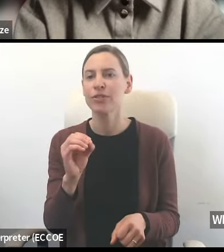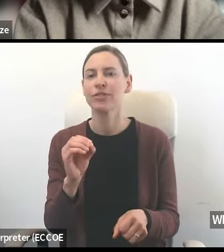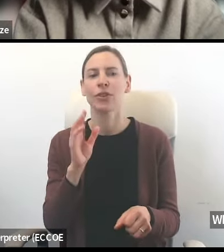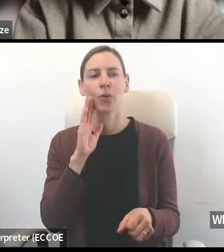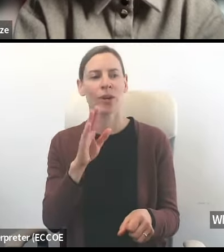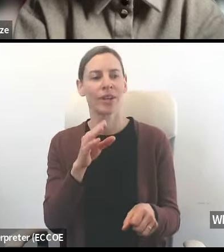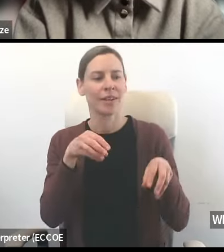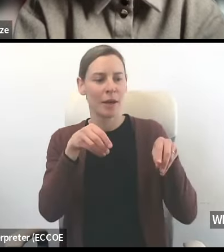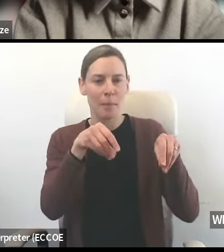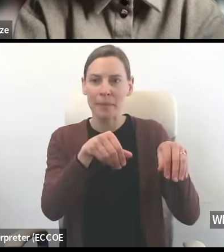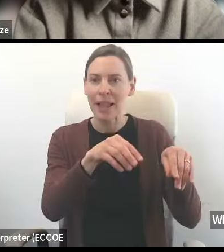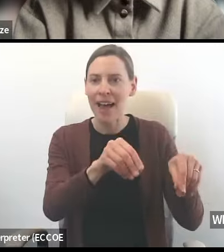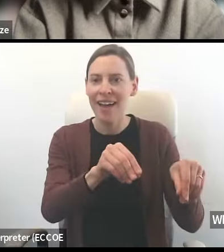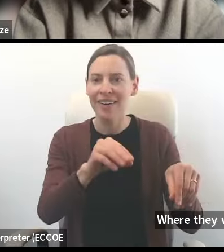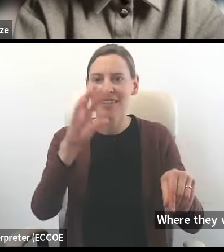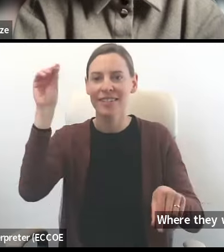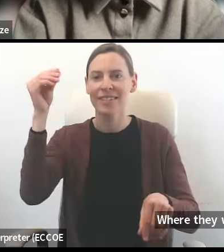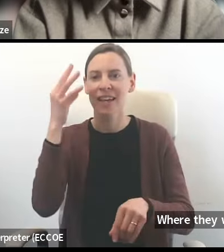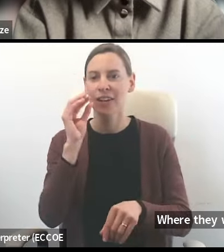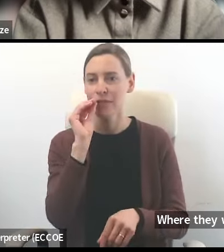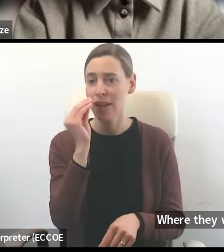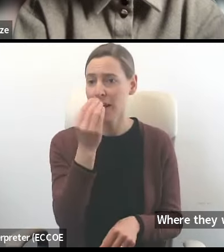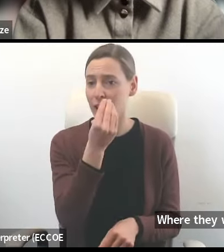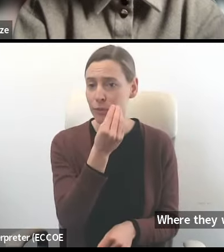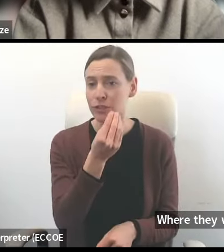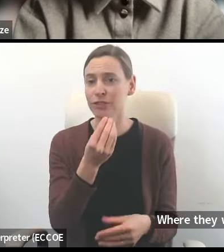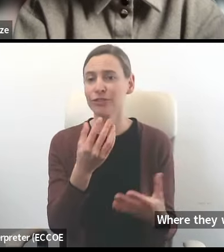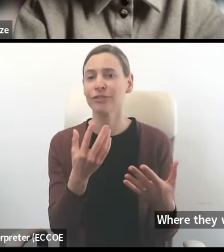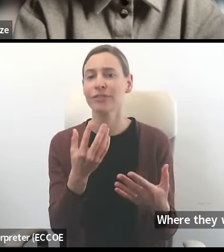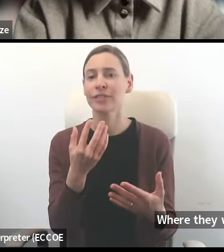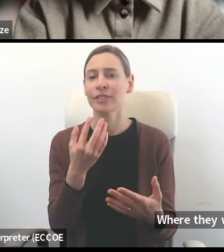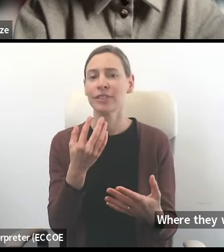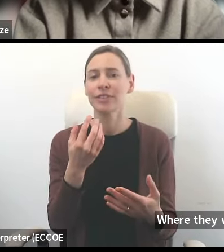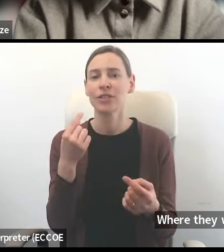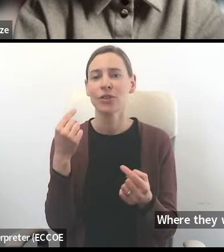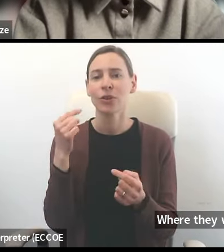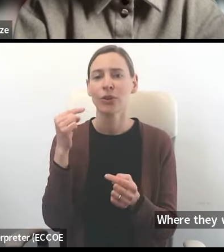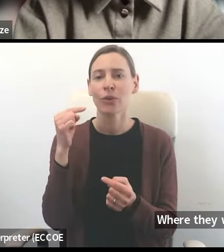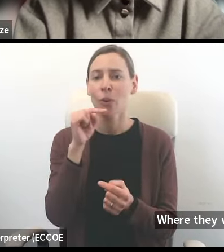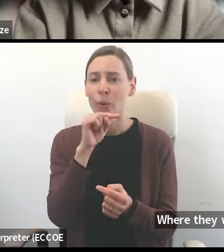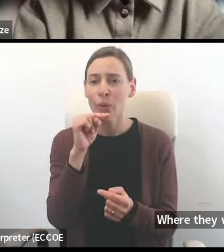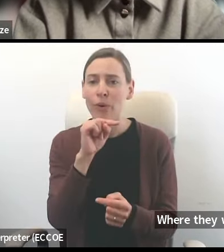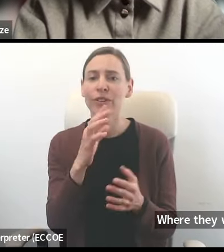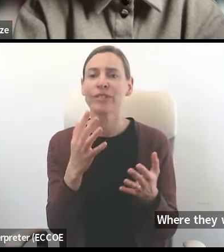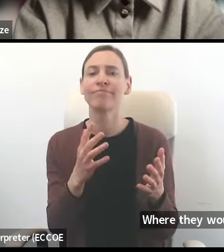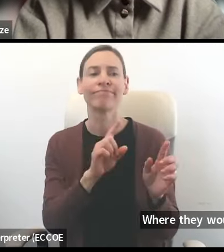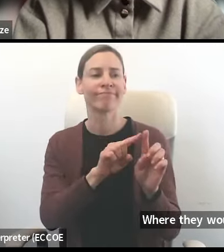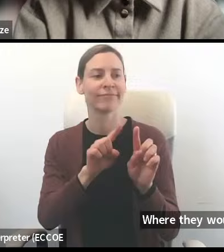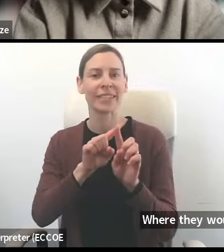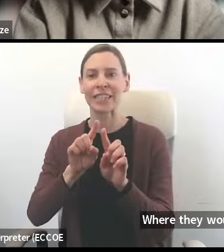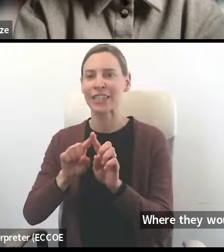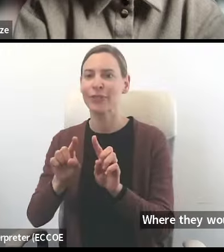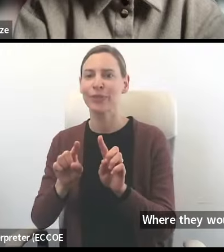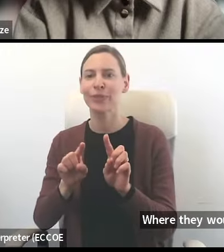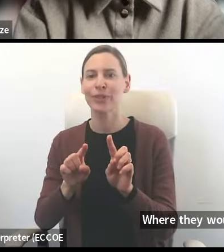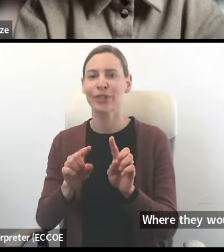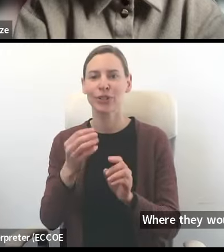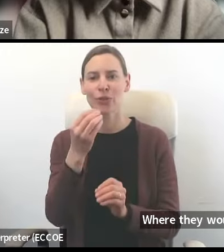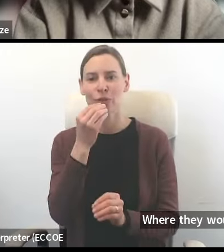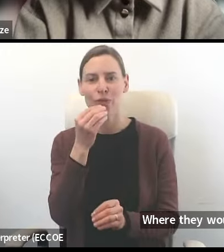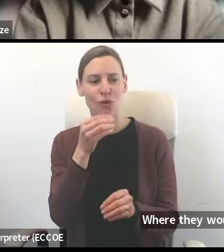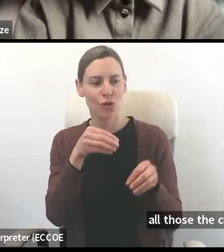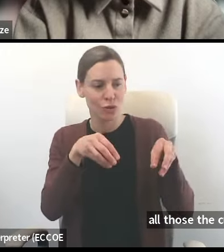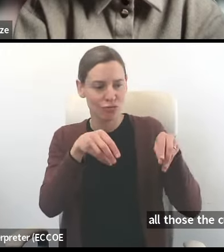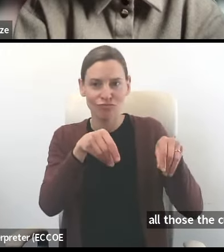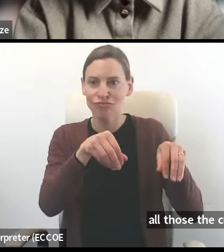wheat, corn, all those cultures that grow very good